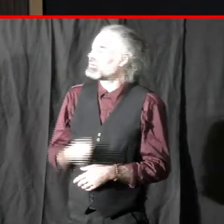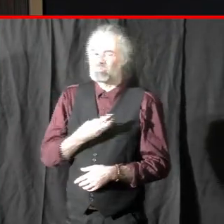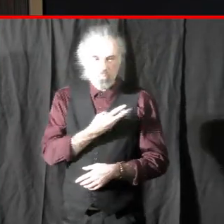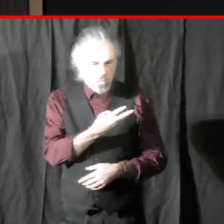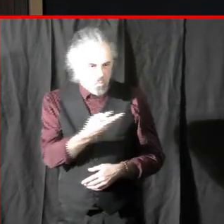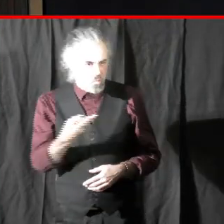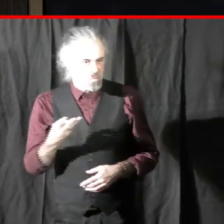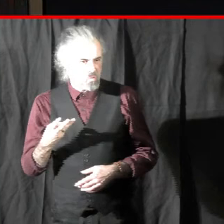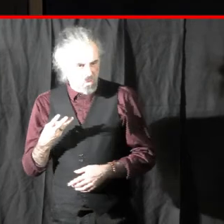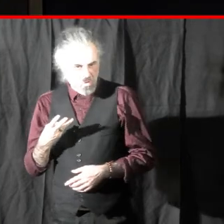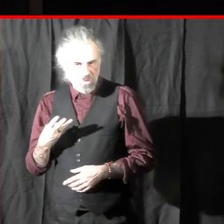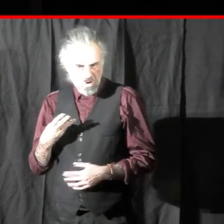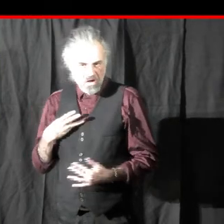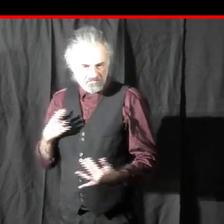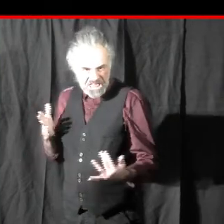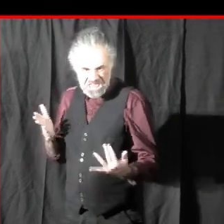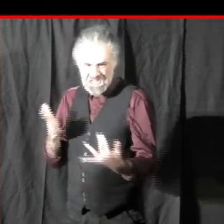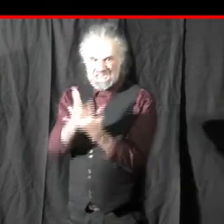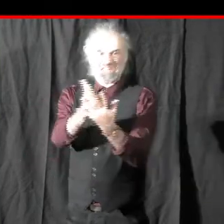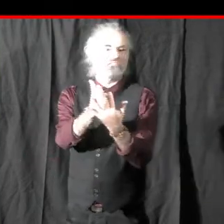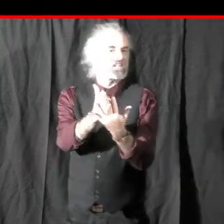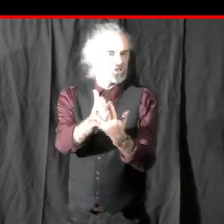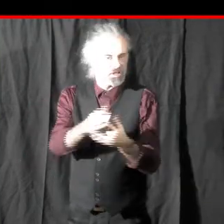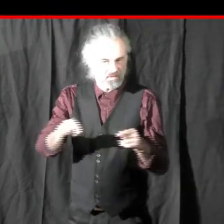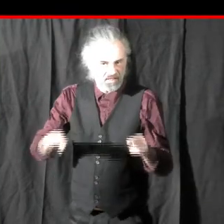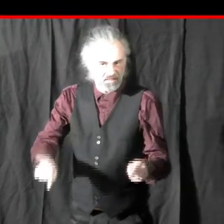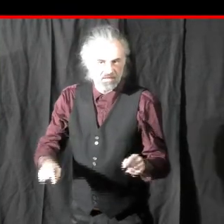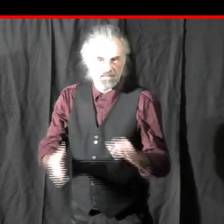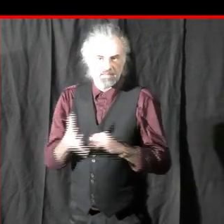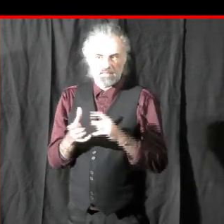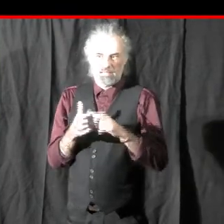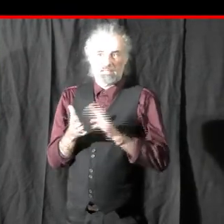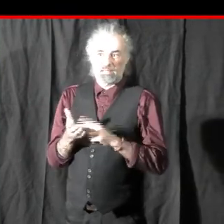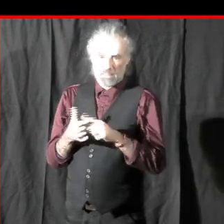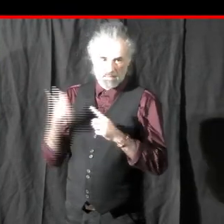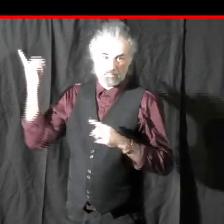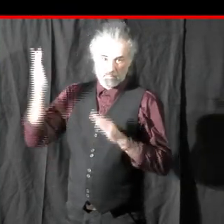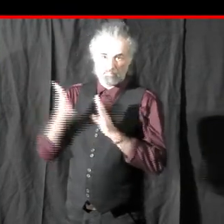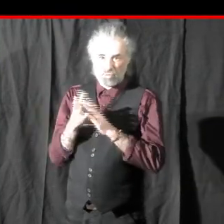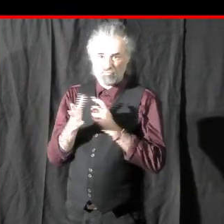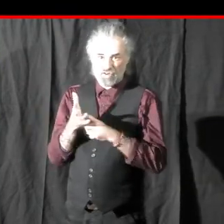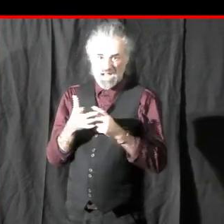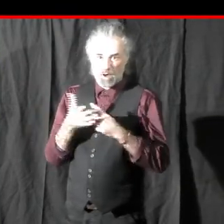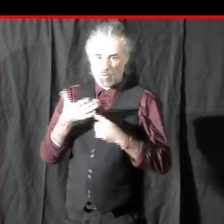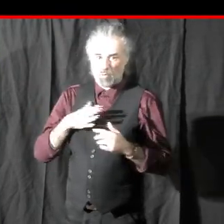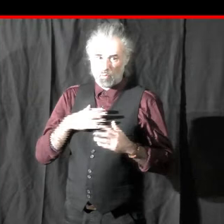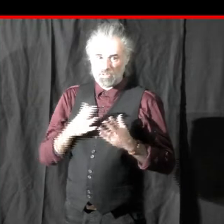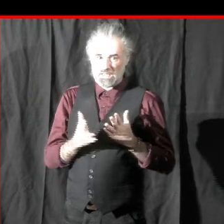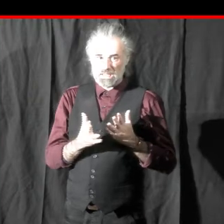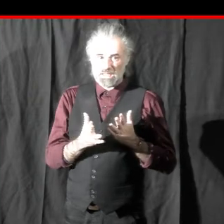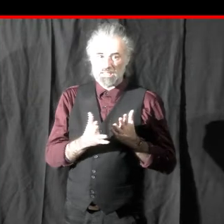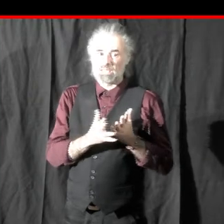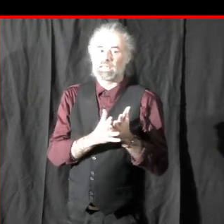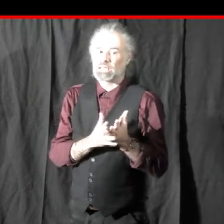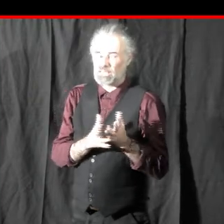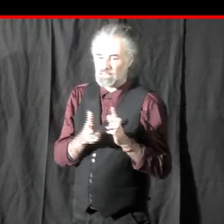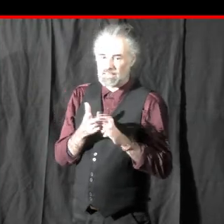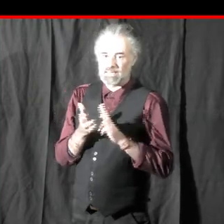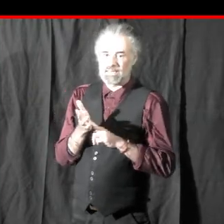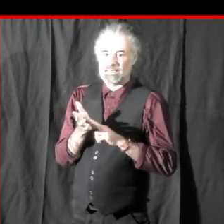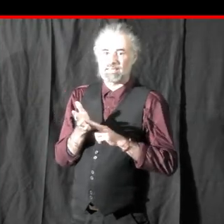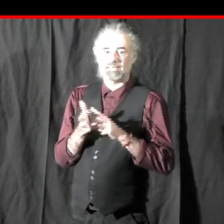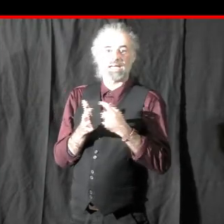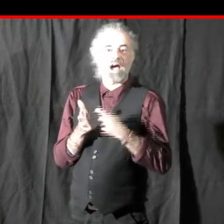an intervention already for this scene. Maria would really like to intervene in this scene. This scene that we're doing